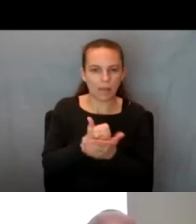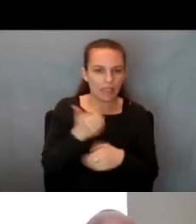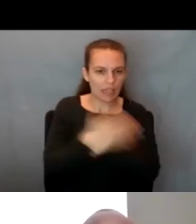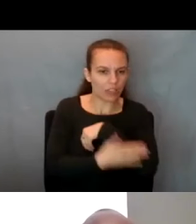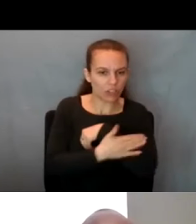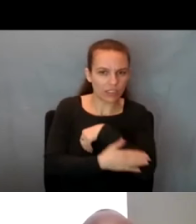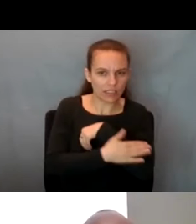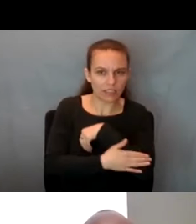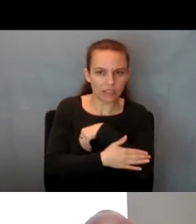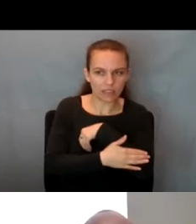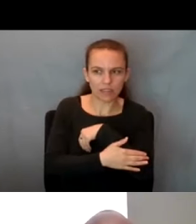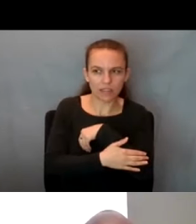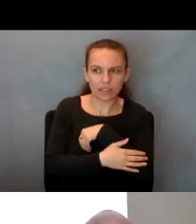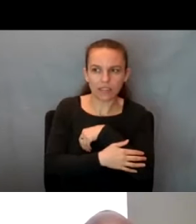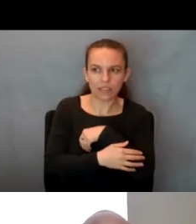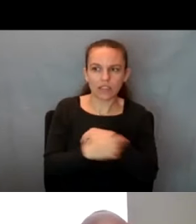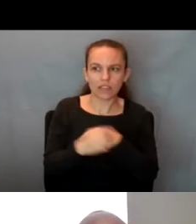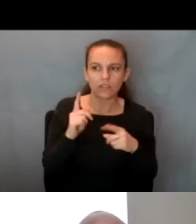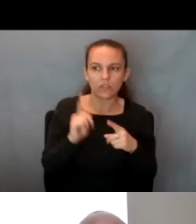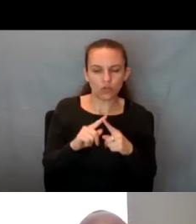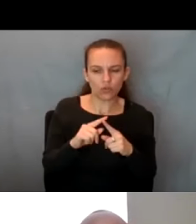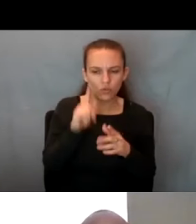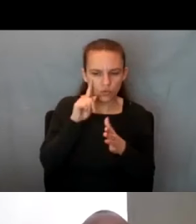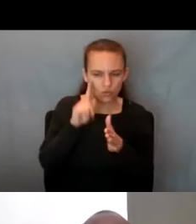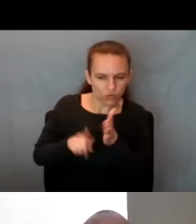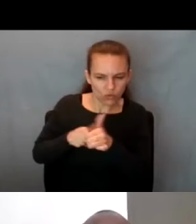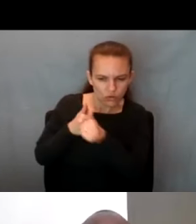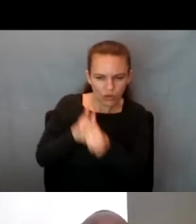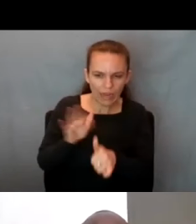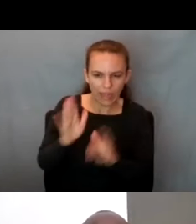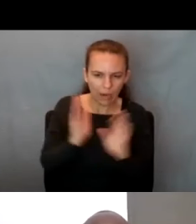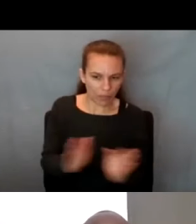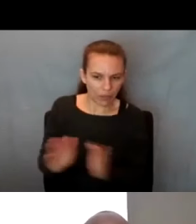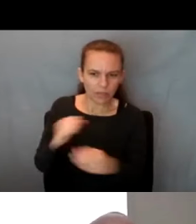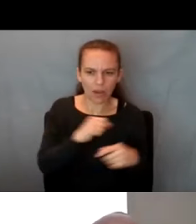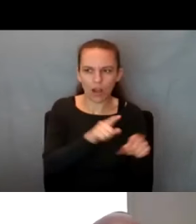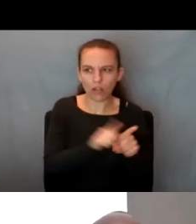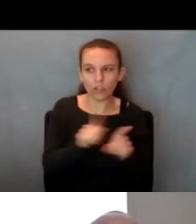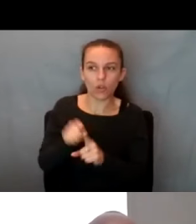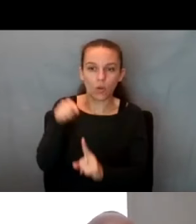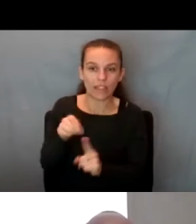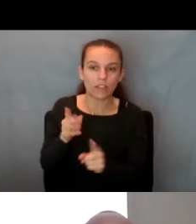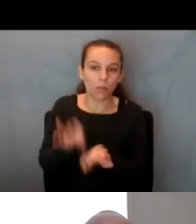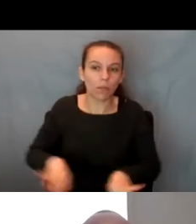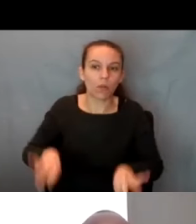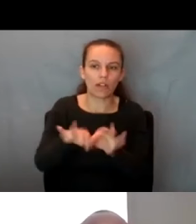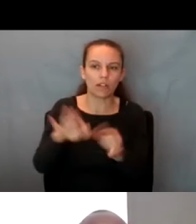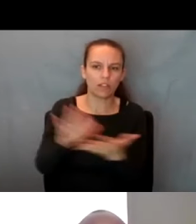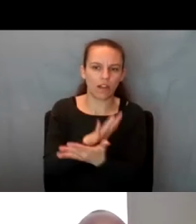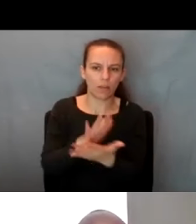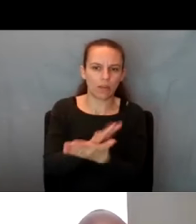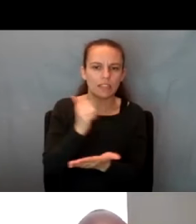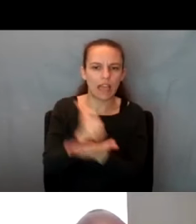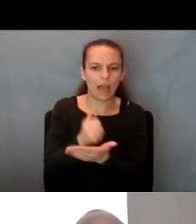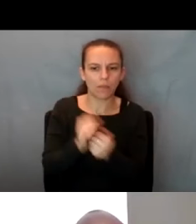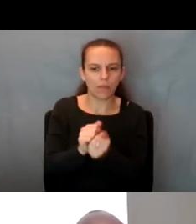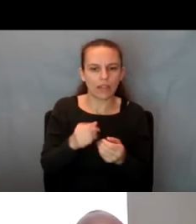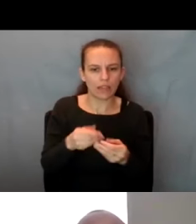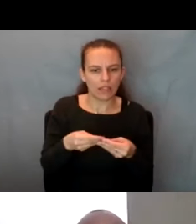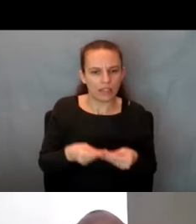first attract their preparation, but will be a critical document to help the allocation of the